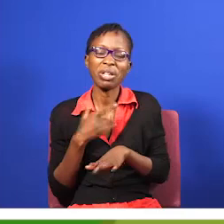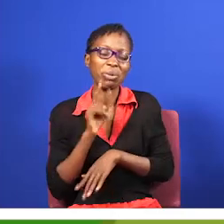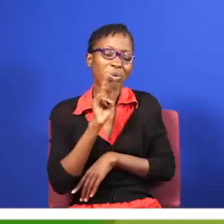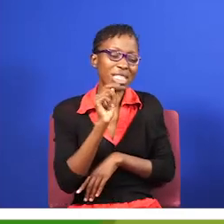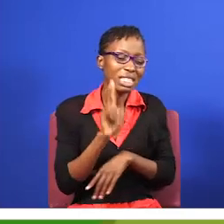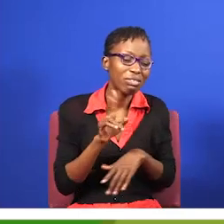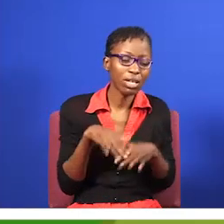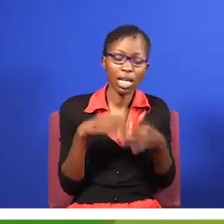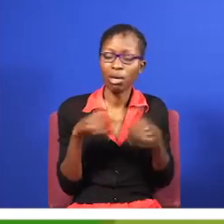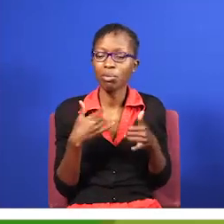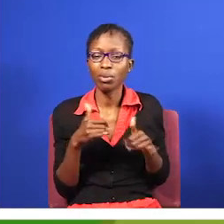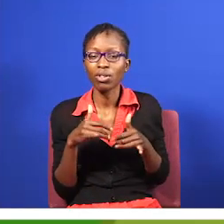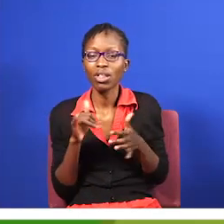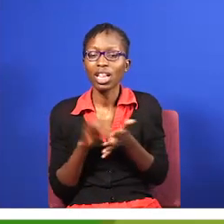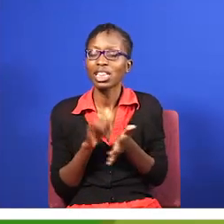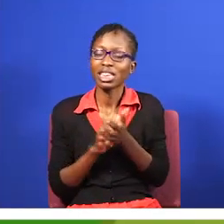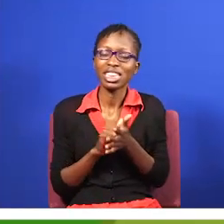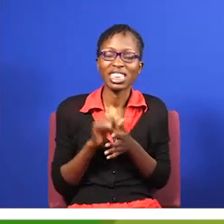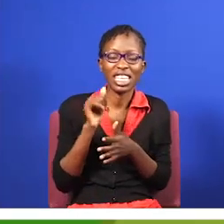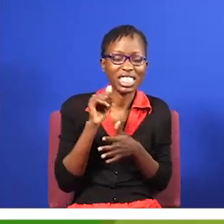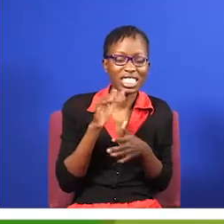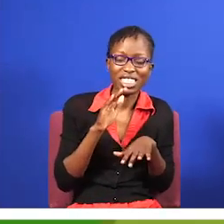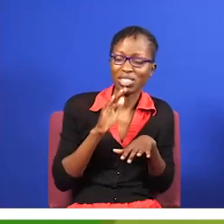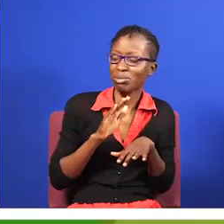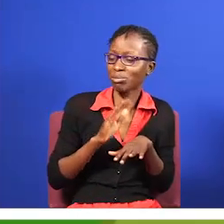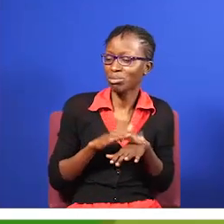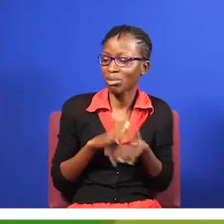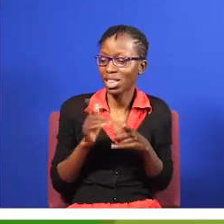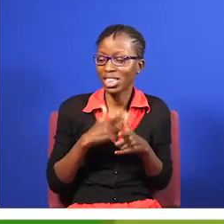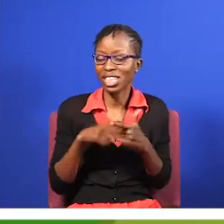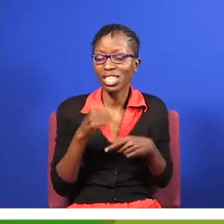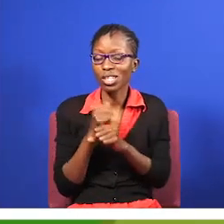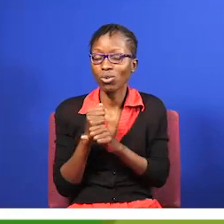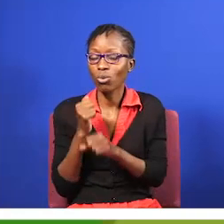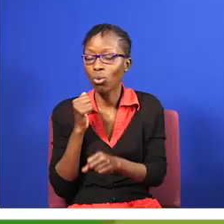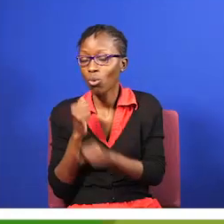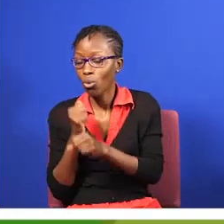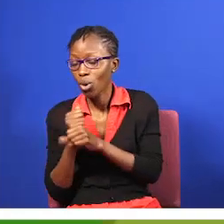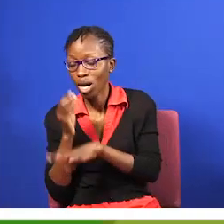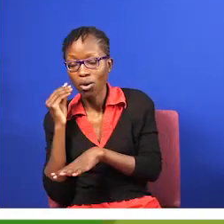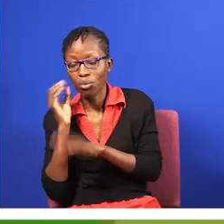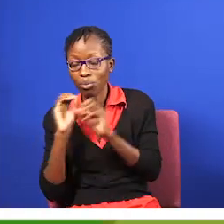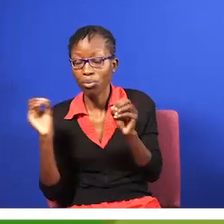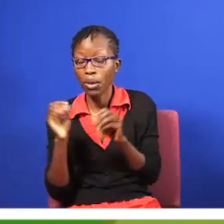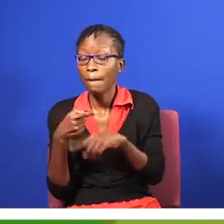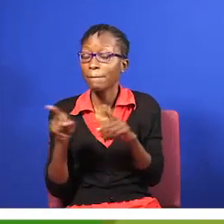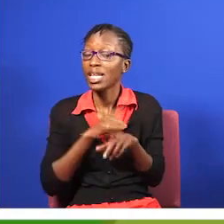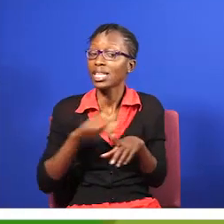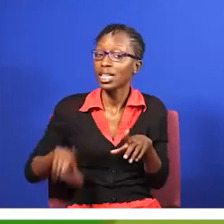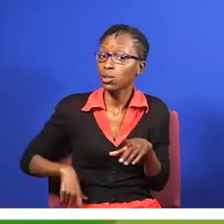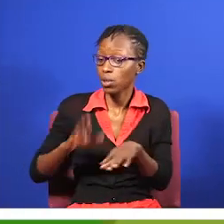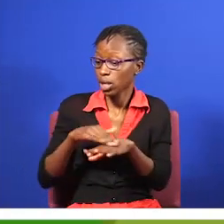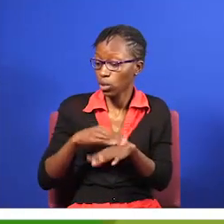TV, playing with friends, it's so cool, yeah? And so they fail to do the assignments. In this case, God is